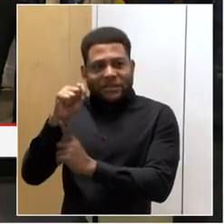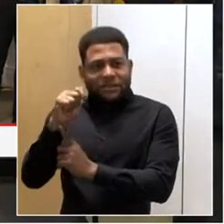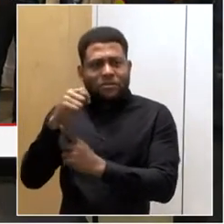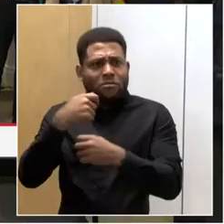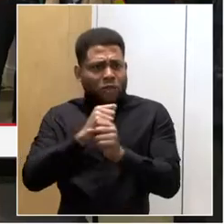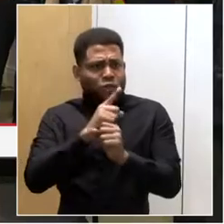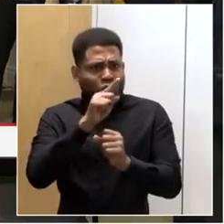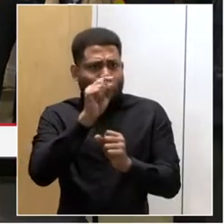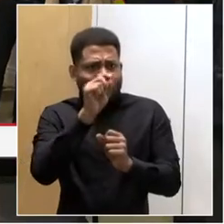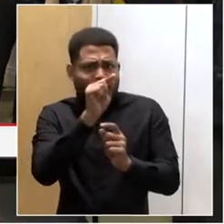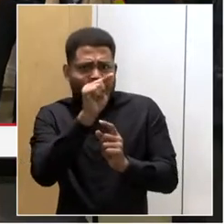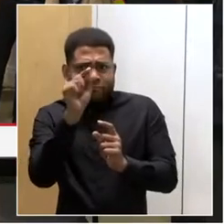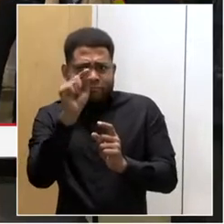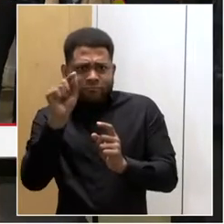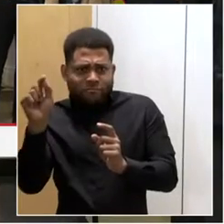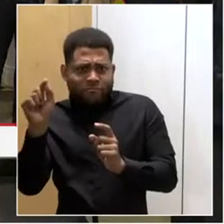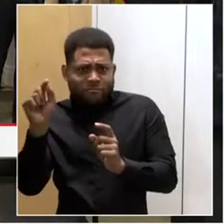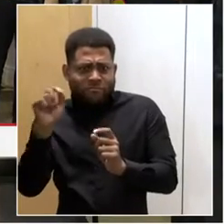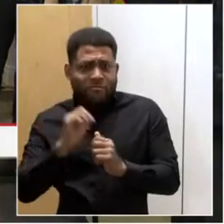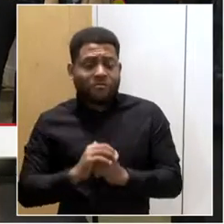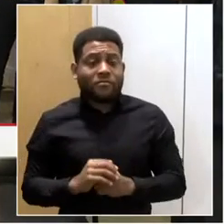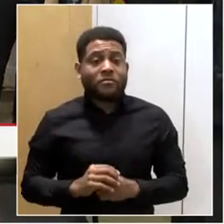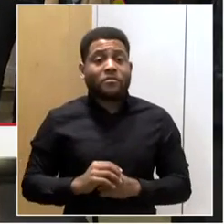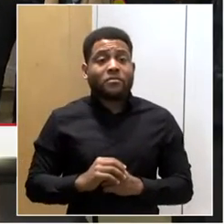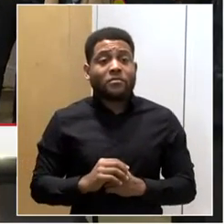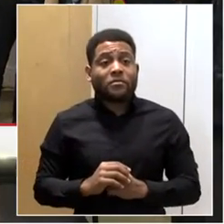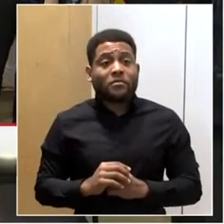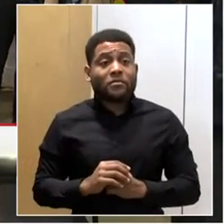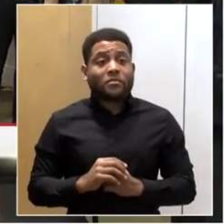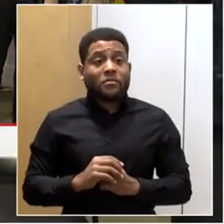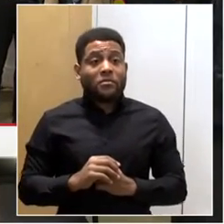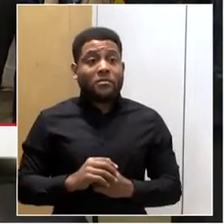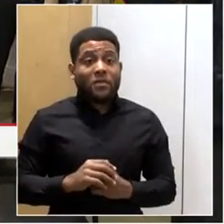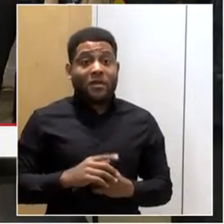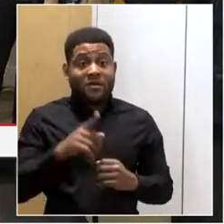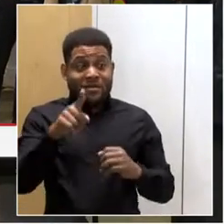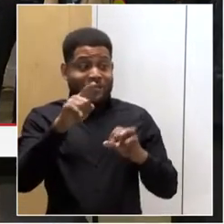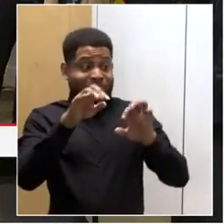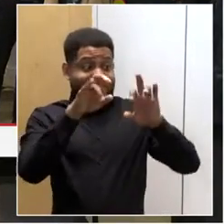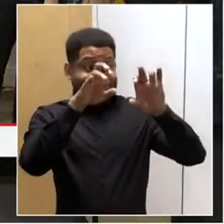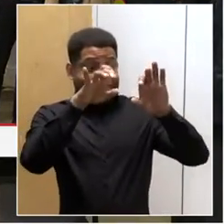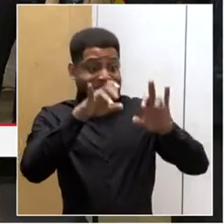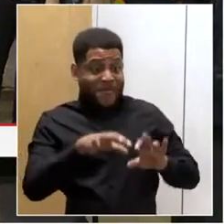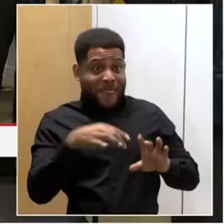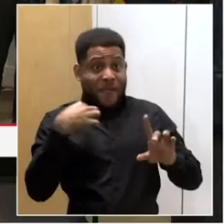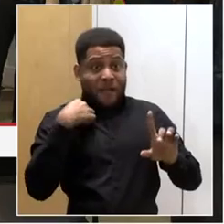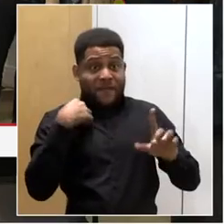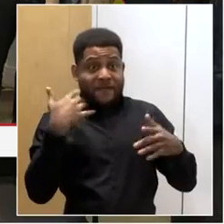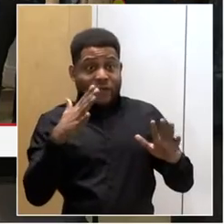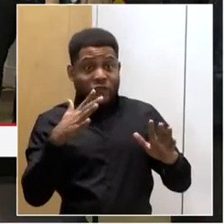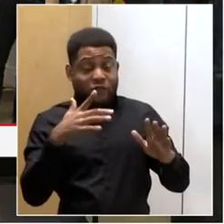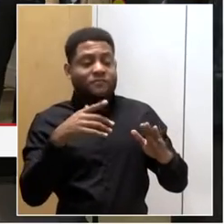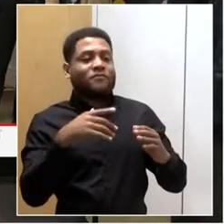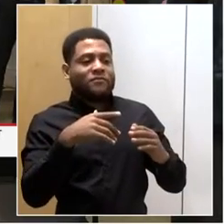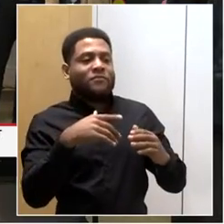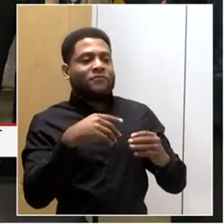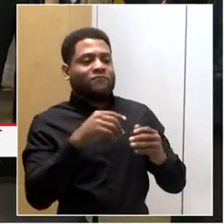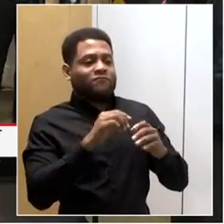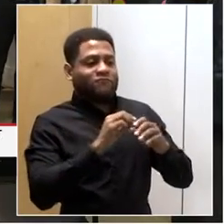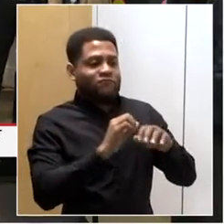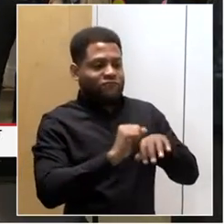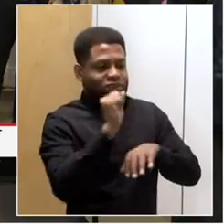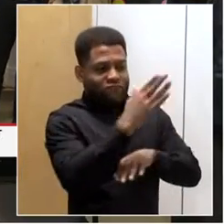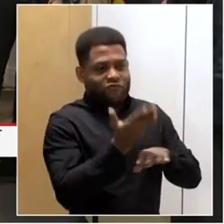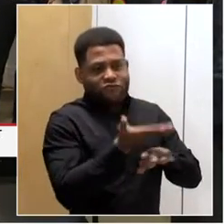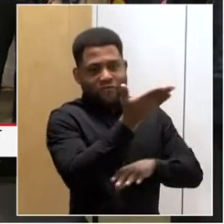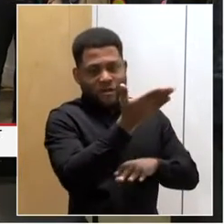minimal construction. Following approval of the pre-qualification form, applicants will then receive assistance from our